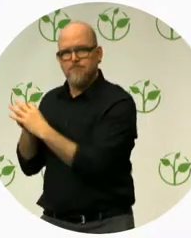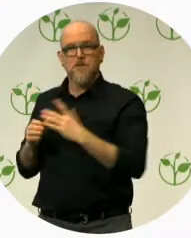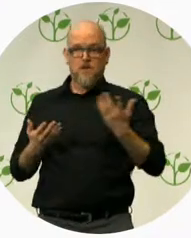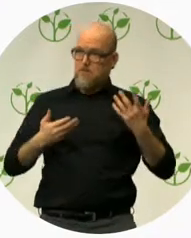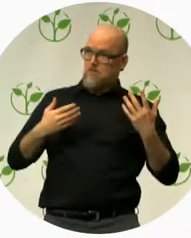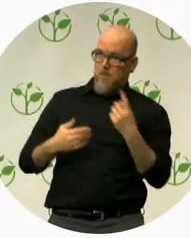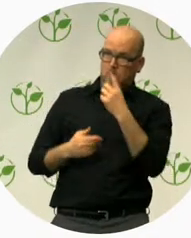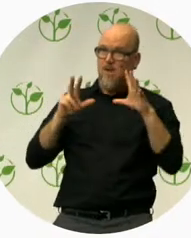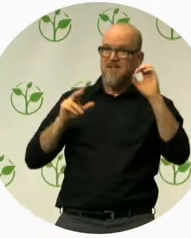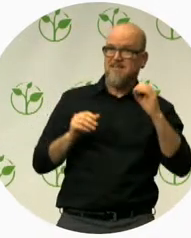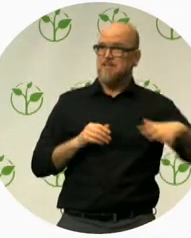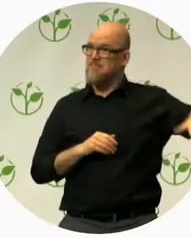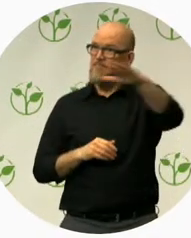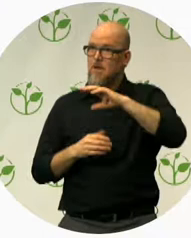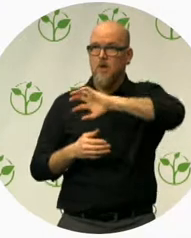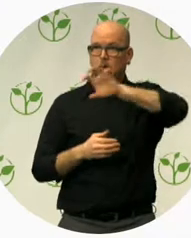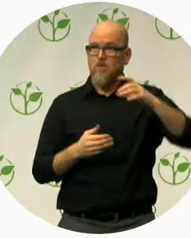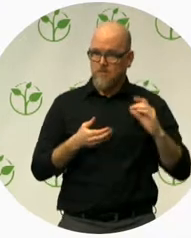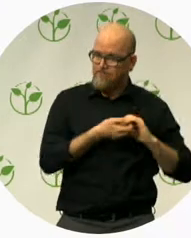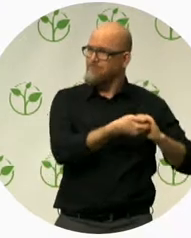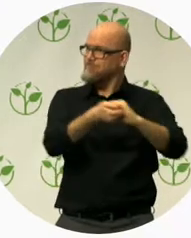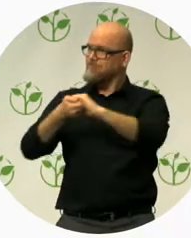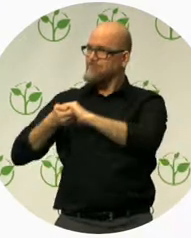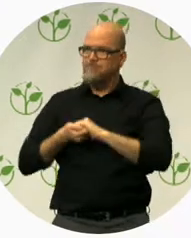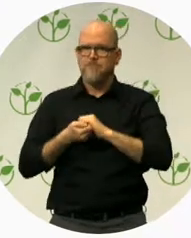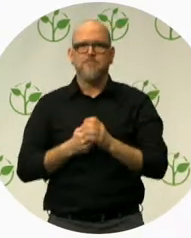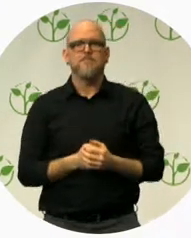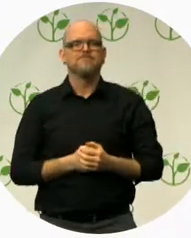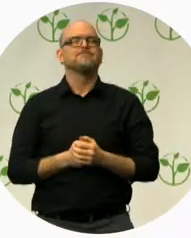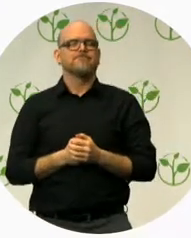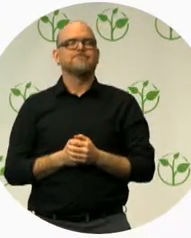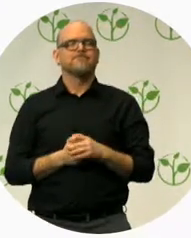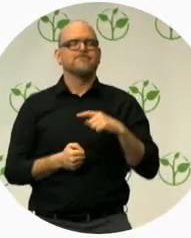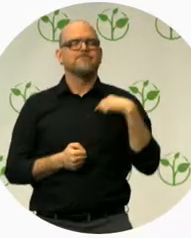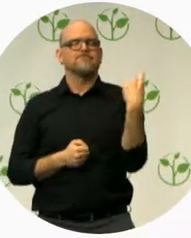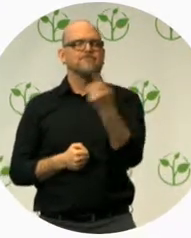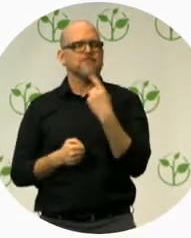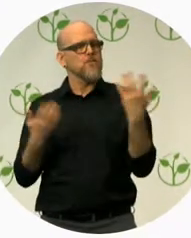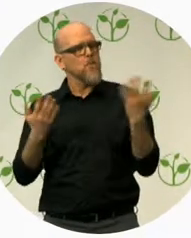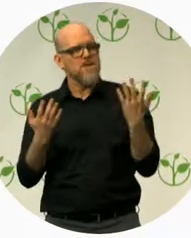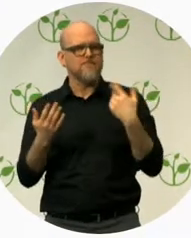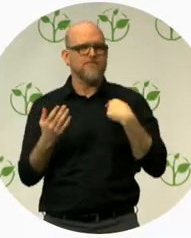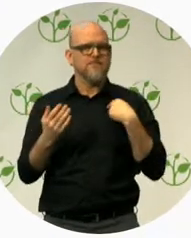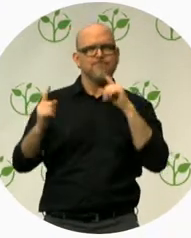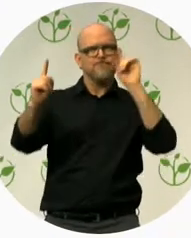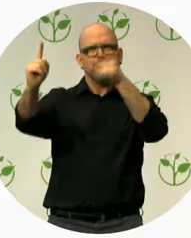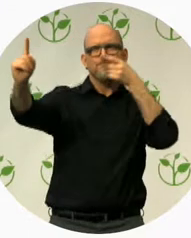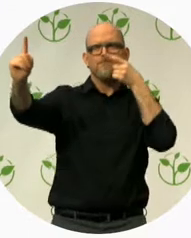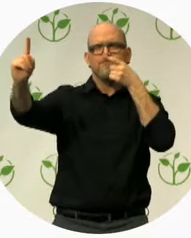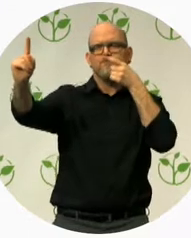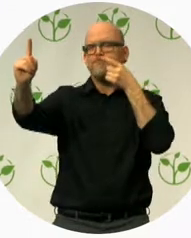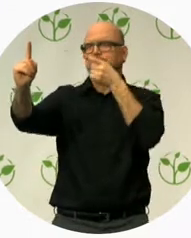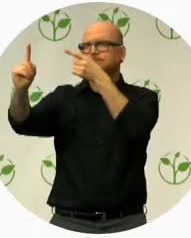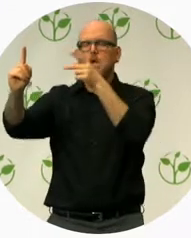unites us all? We have one common target, and it is to support the goal of the UN